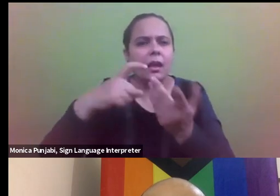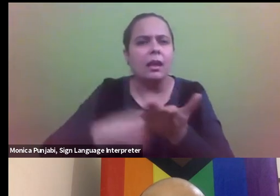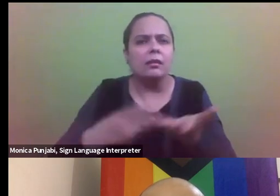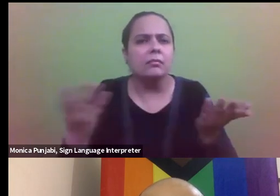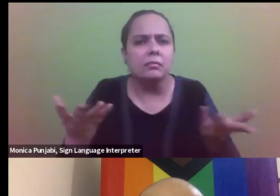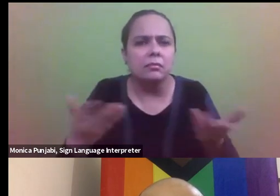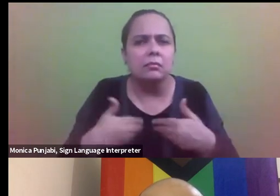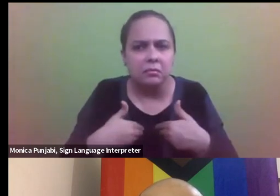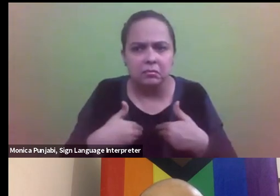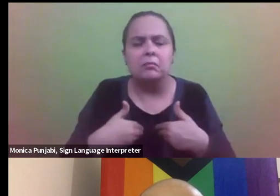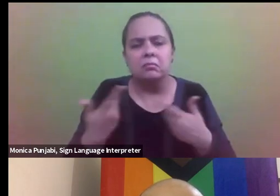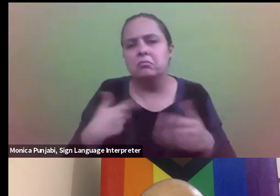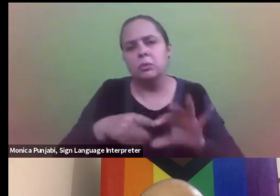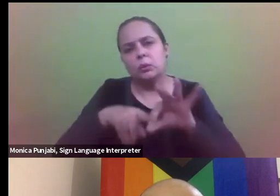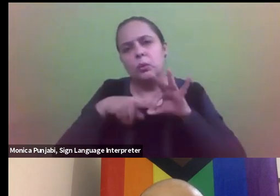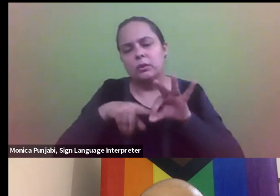I think it's been a